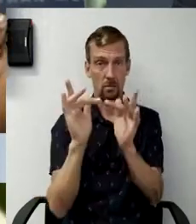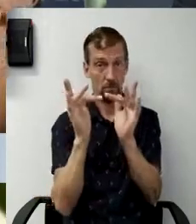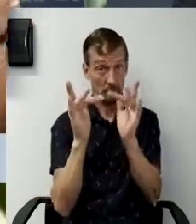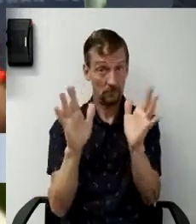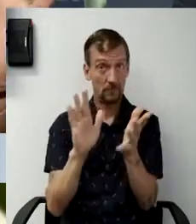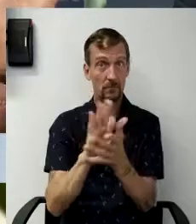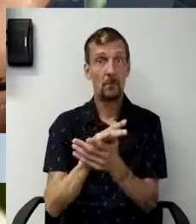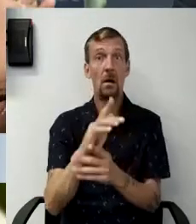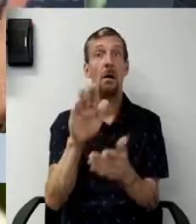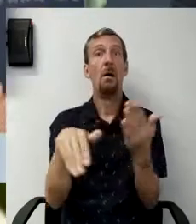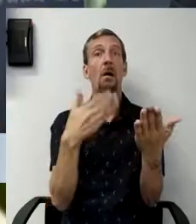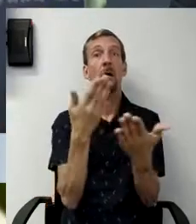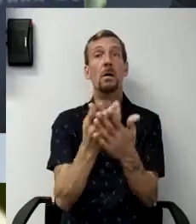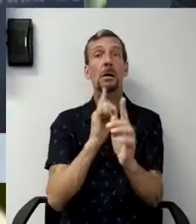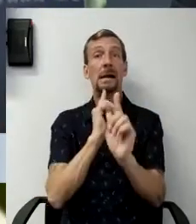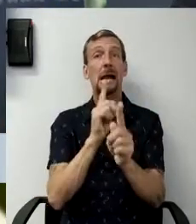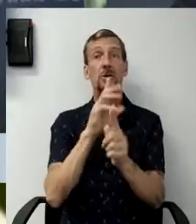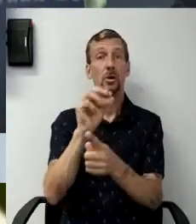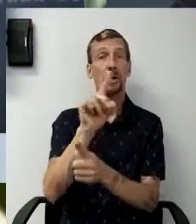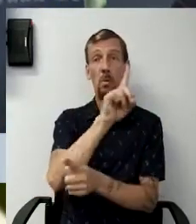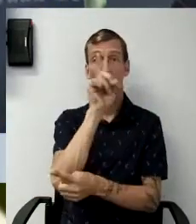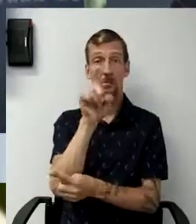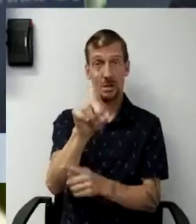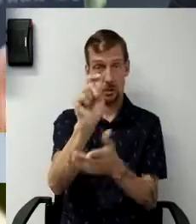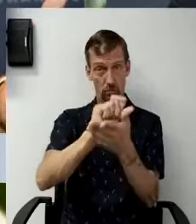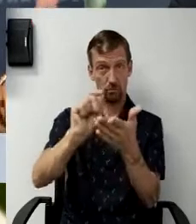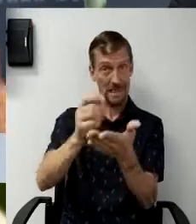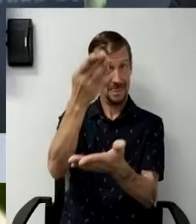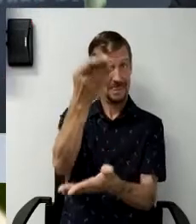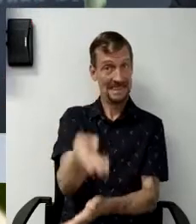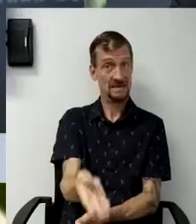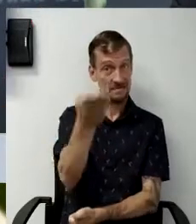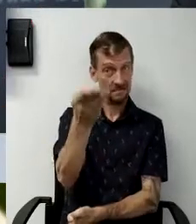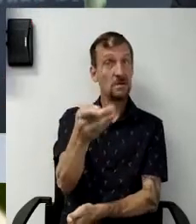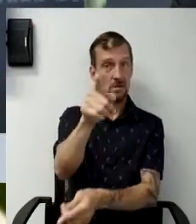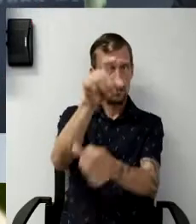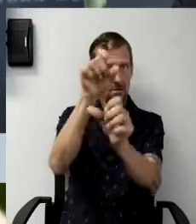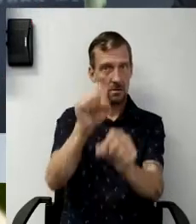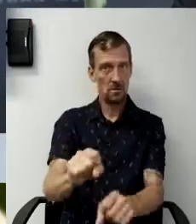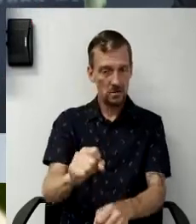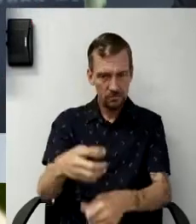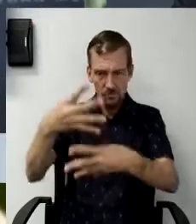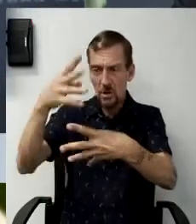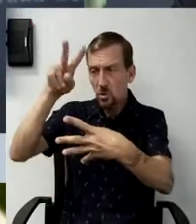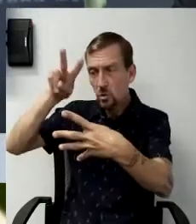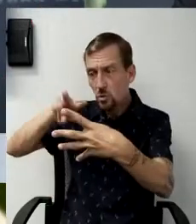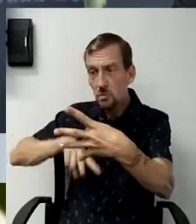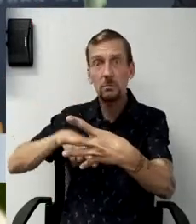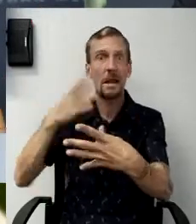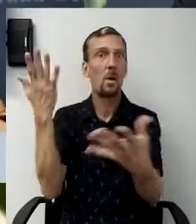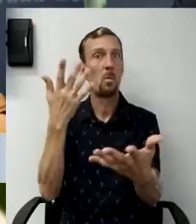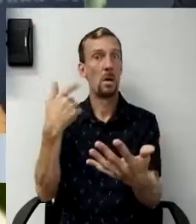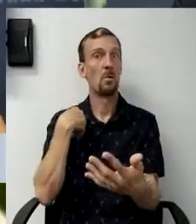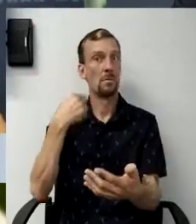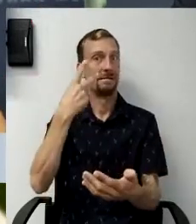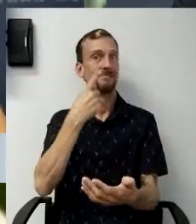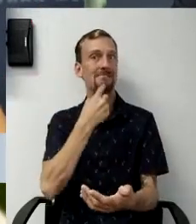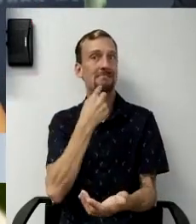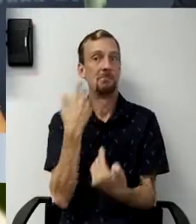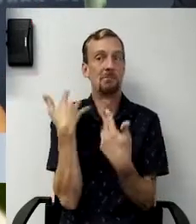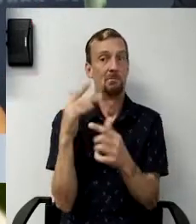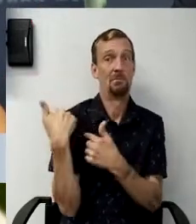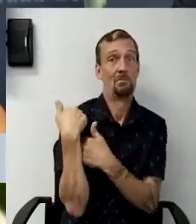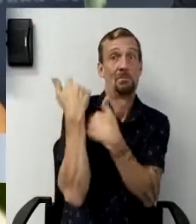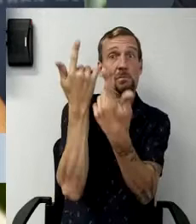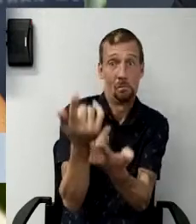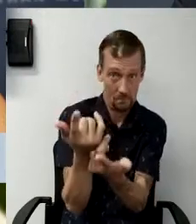have the questions and answers written out, so it makes it easy for you to go back and review anything that Gary has said. All right,